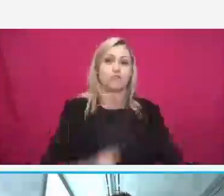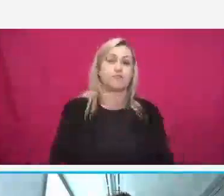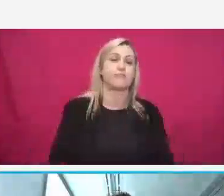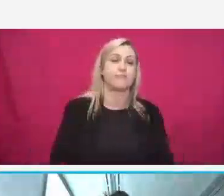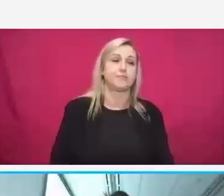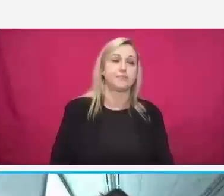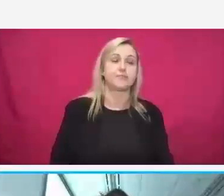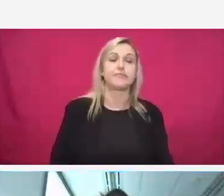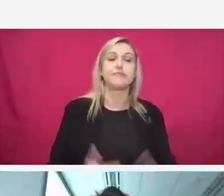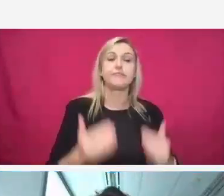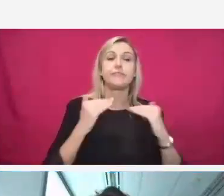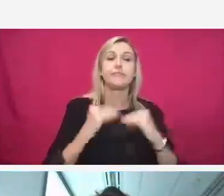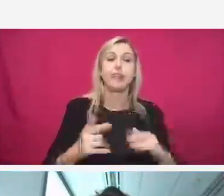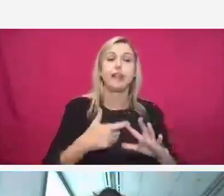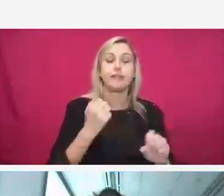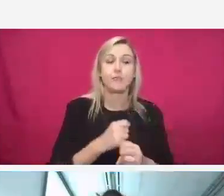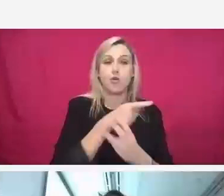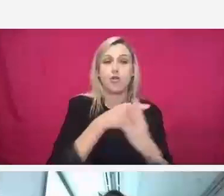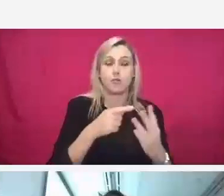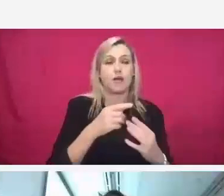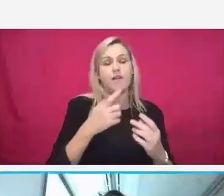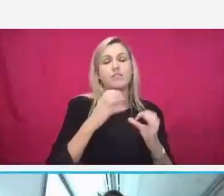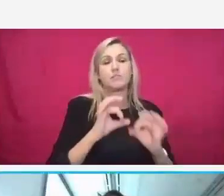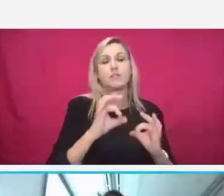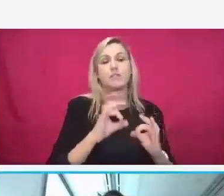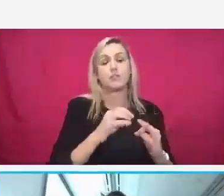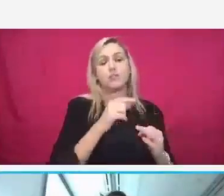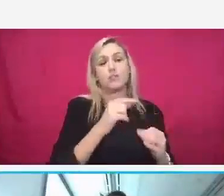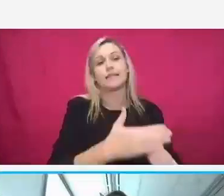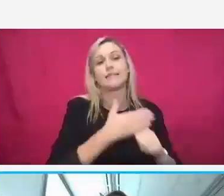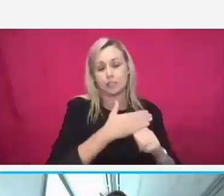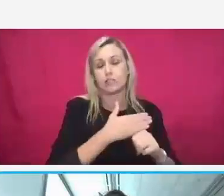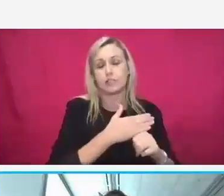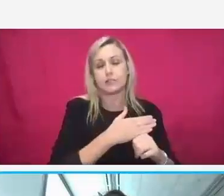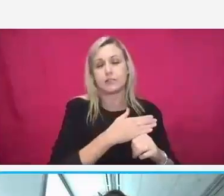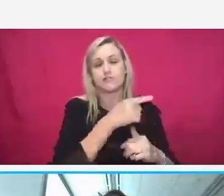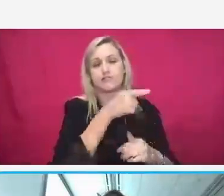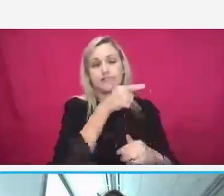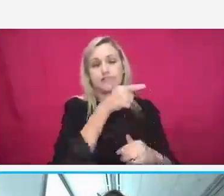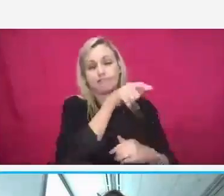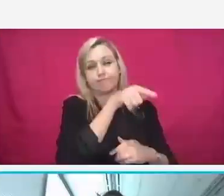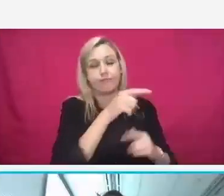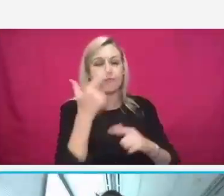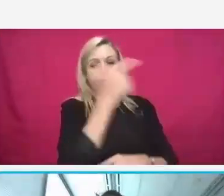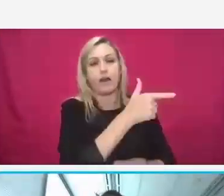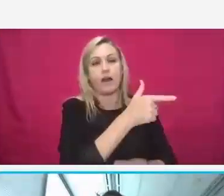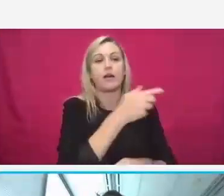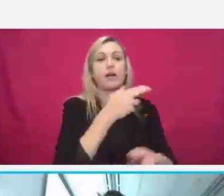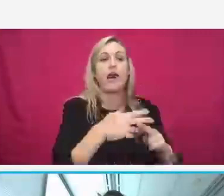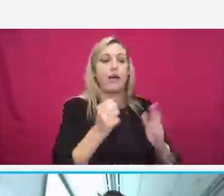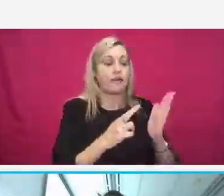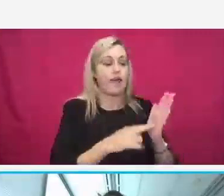In this example, we have a 3 approved bed specialist Indigenous facility in a remote location with a base care tariff NWOW